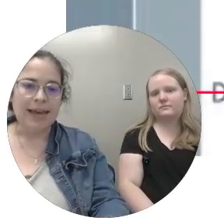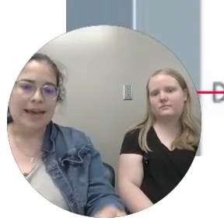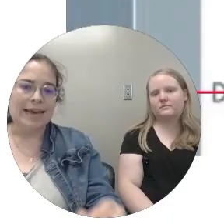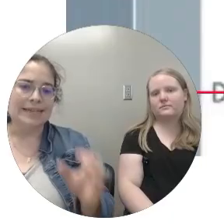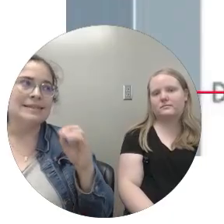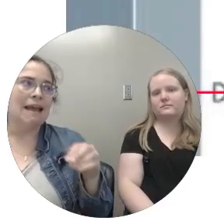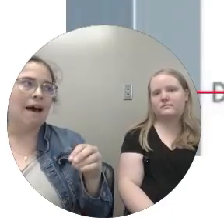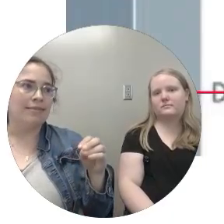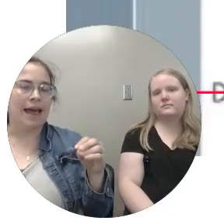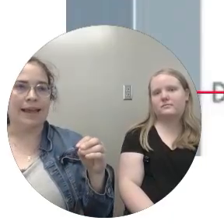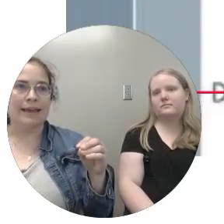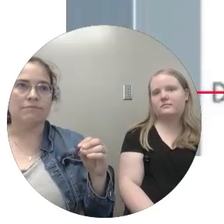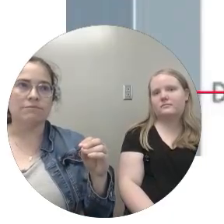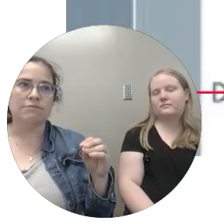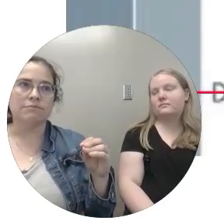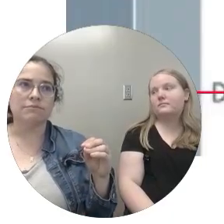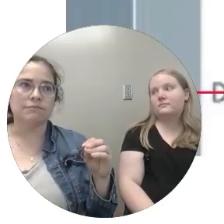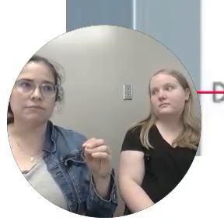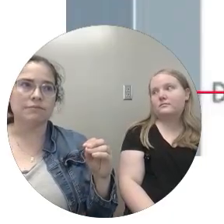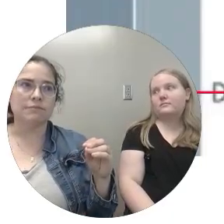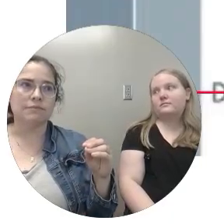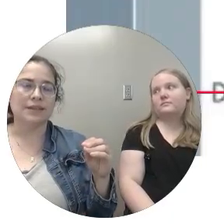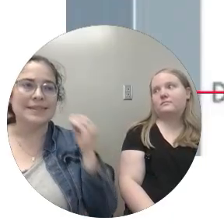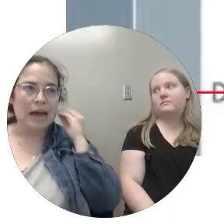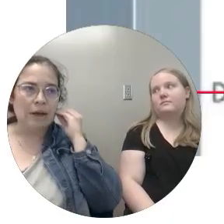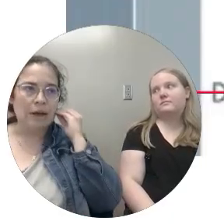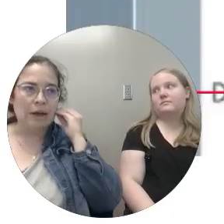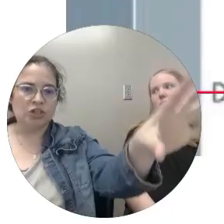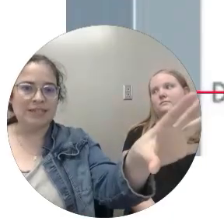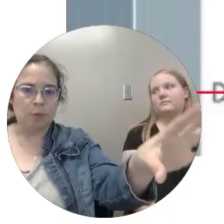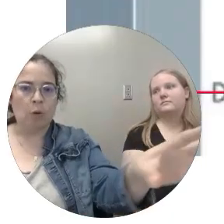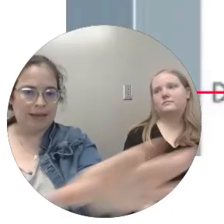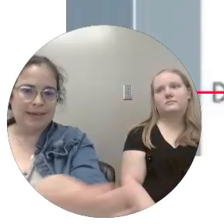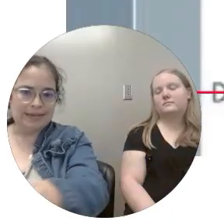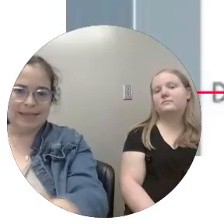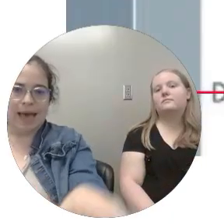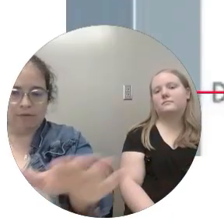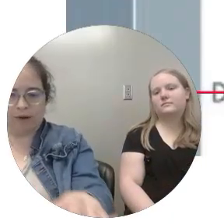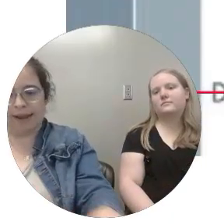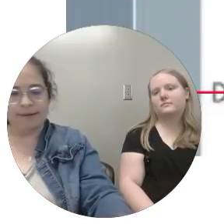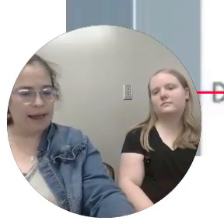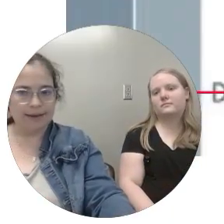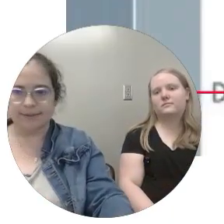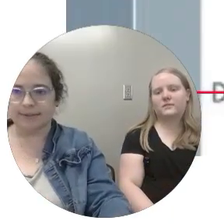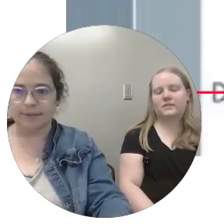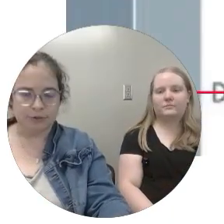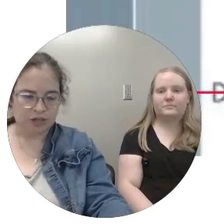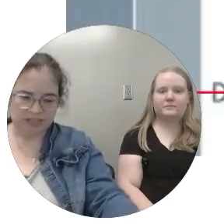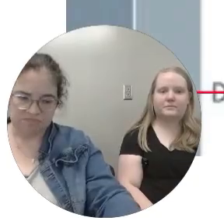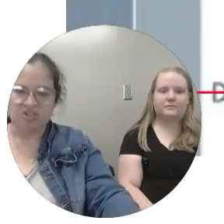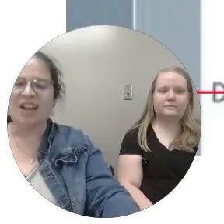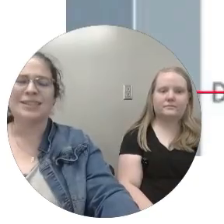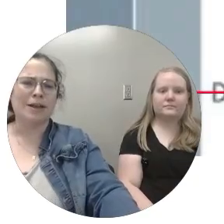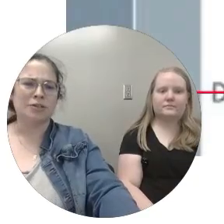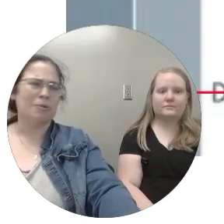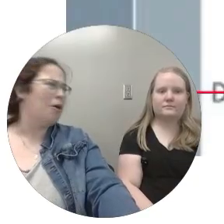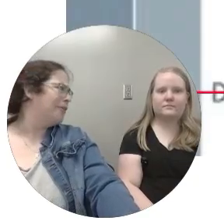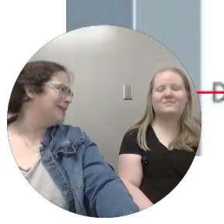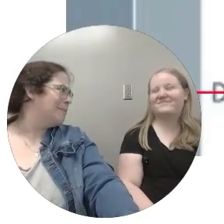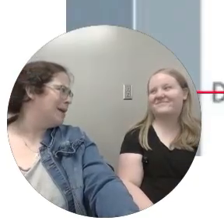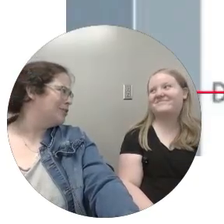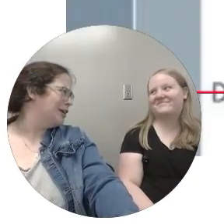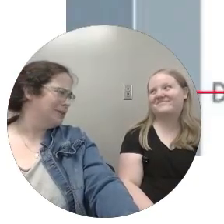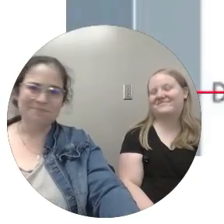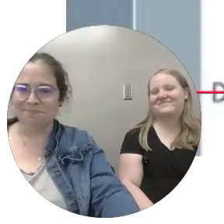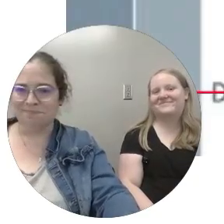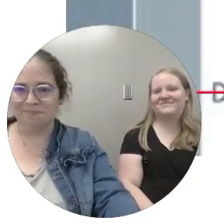hearing child. It is not that it sounds like what she spoke. It's that written text. Yeah. Just to make sure we're